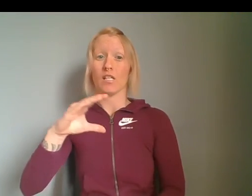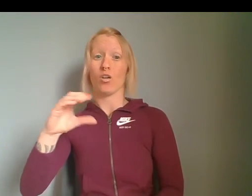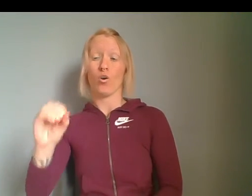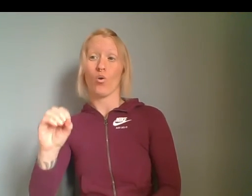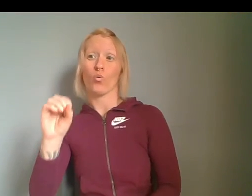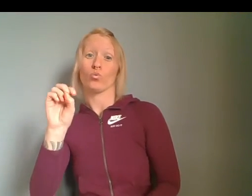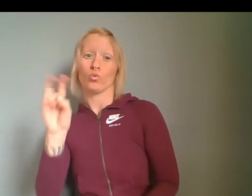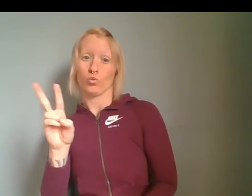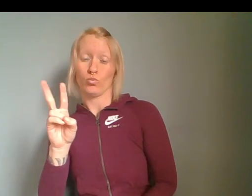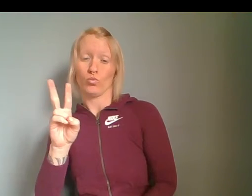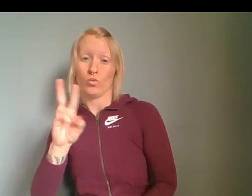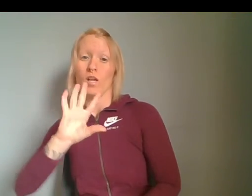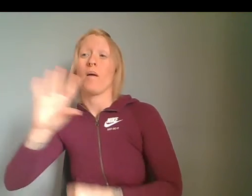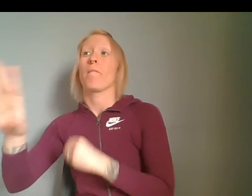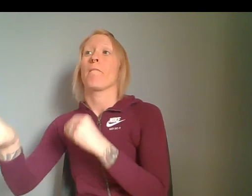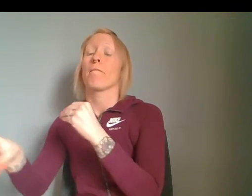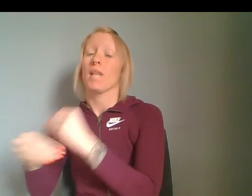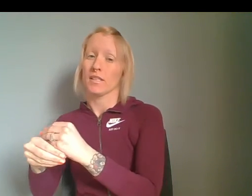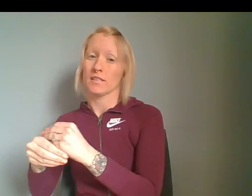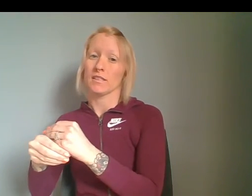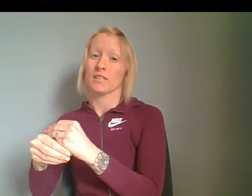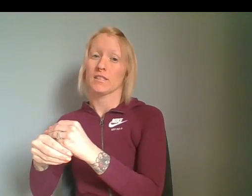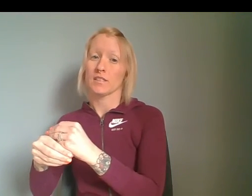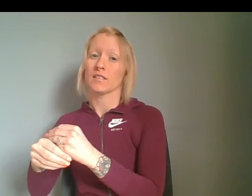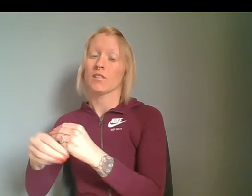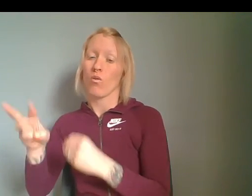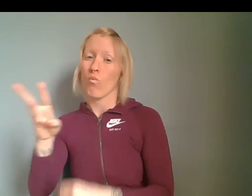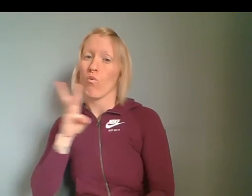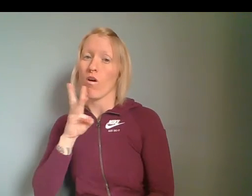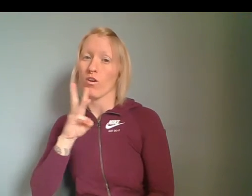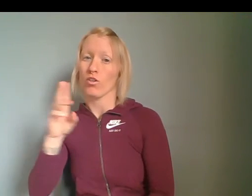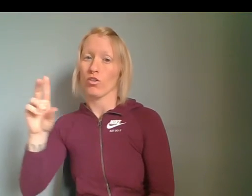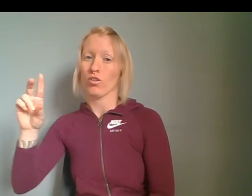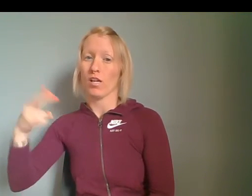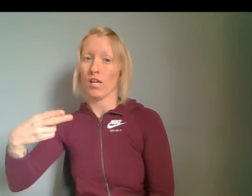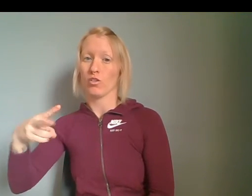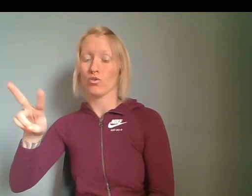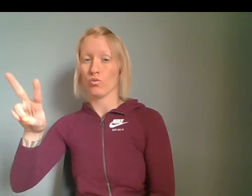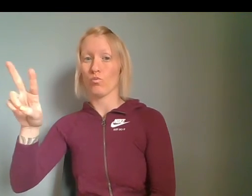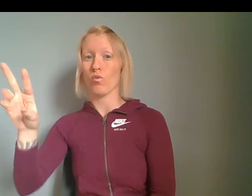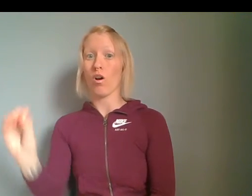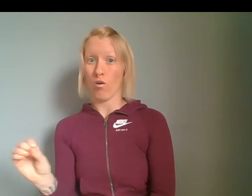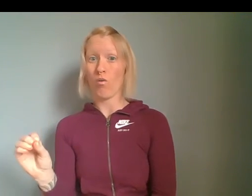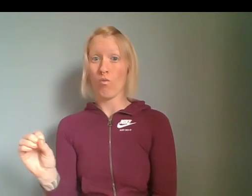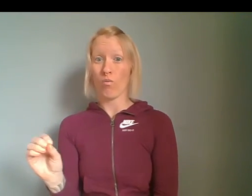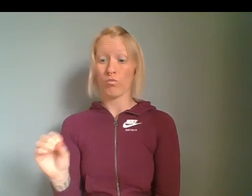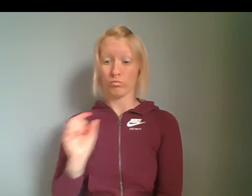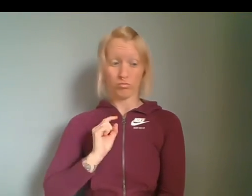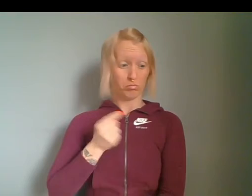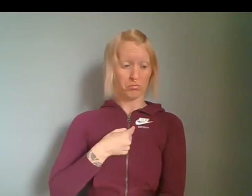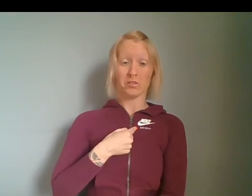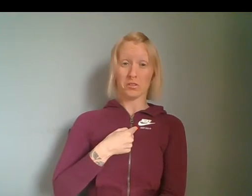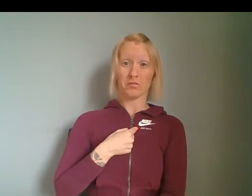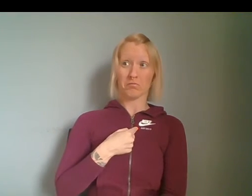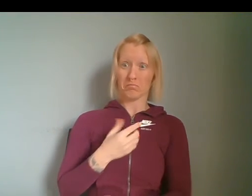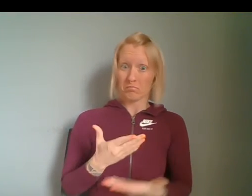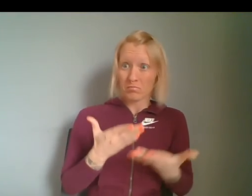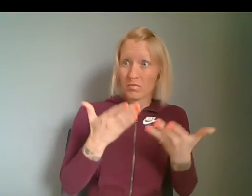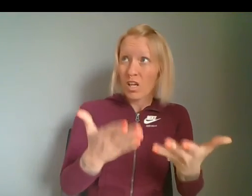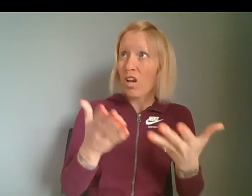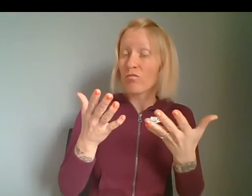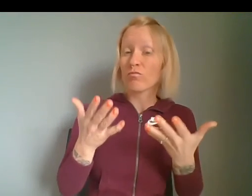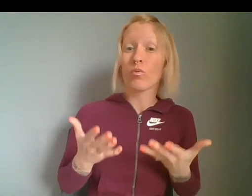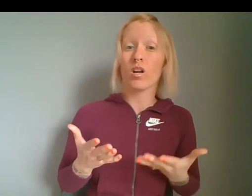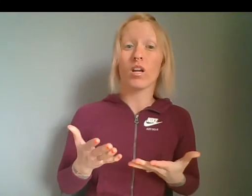plus H2O. So we actually give away water and CO2. Who